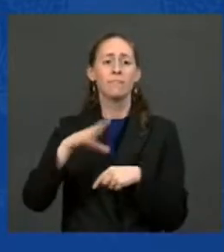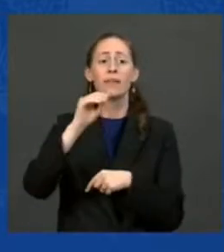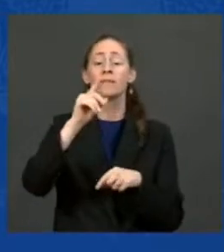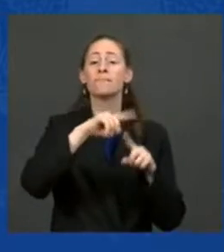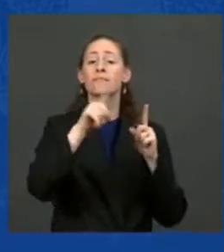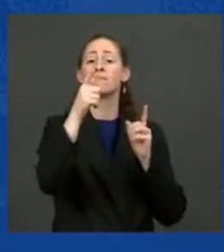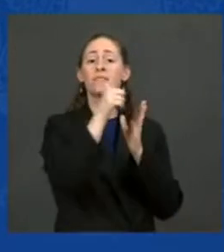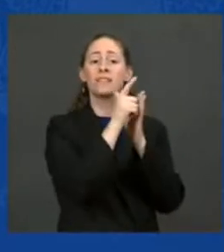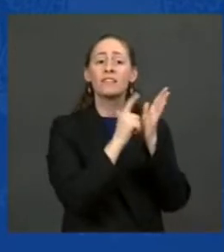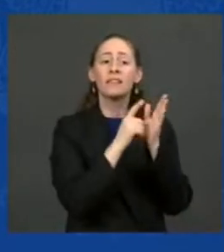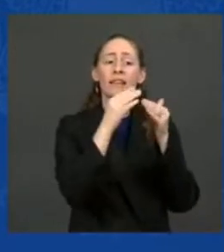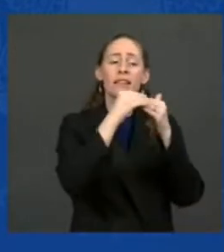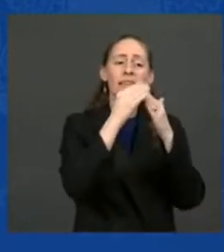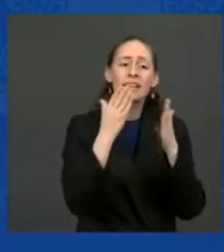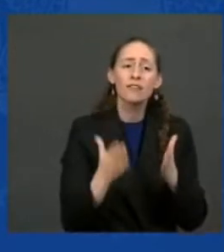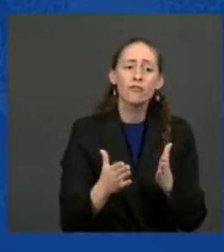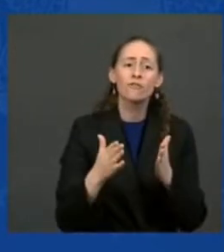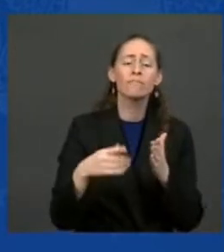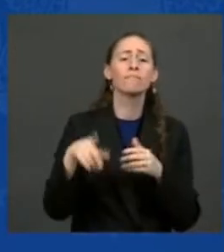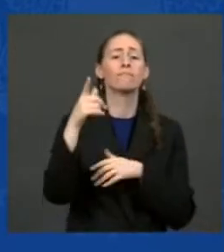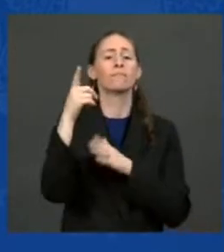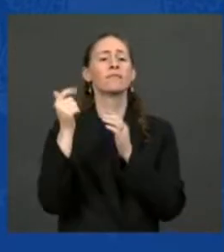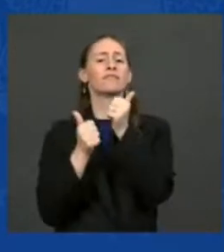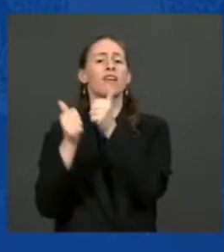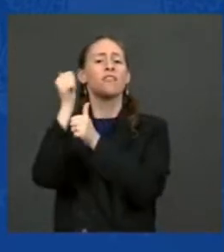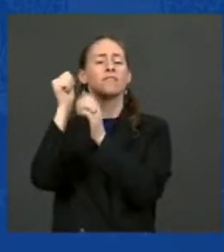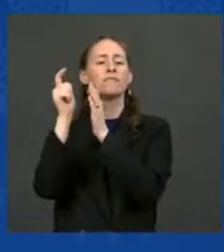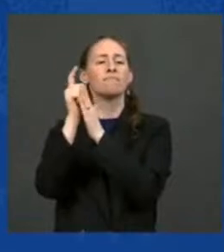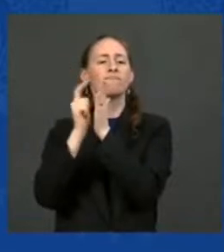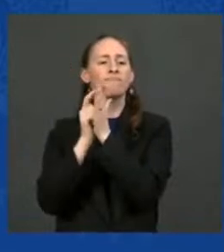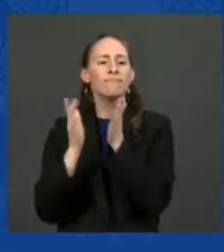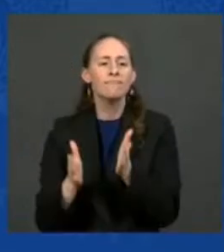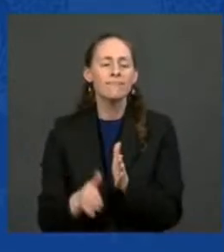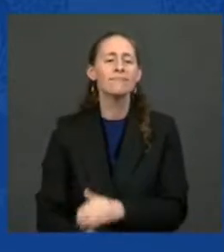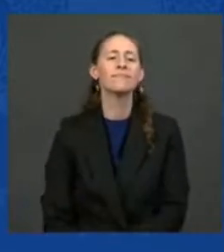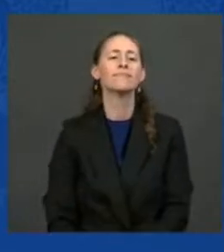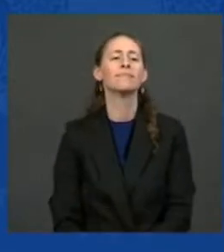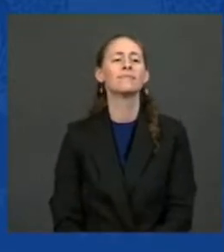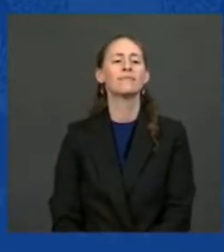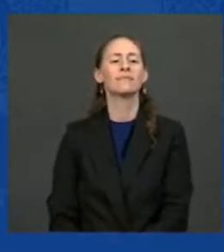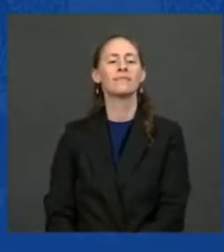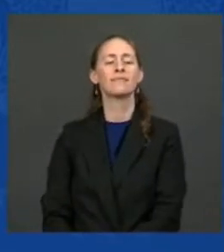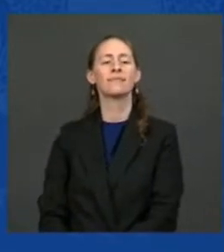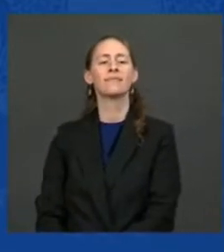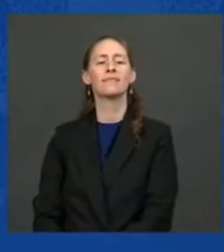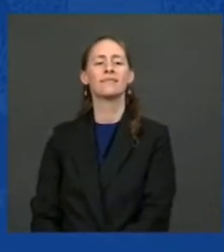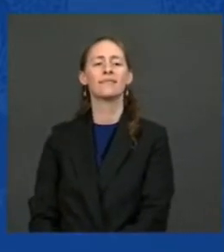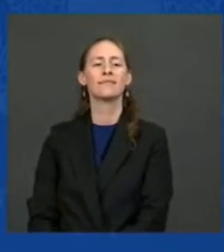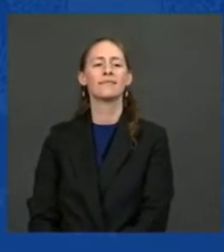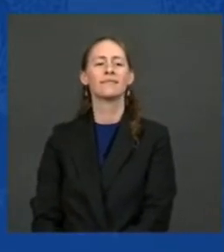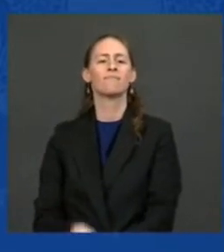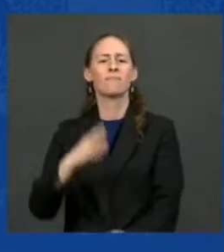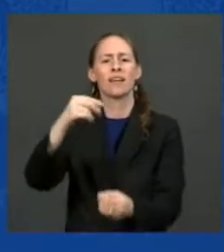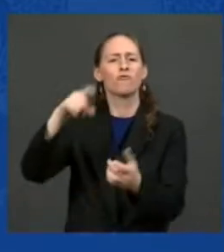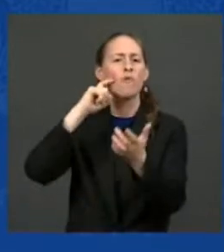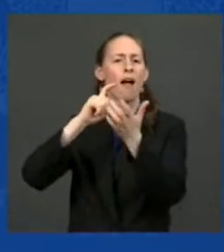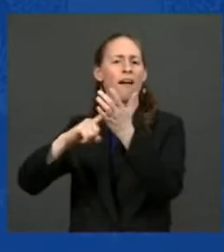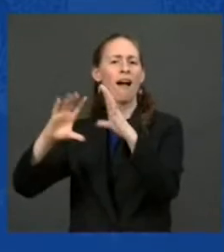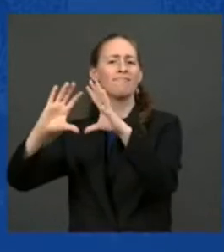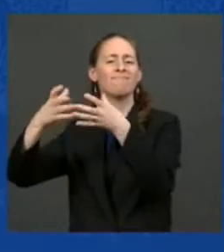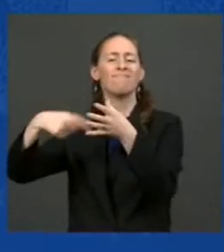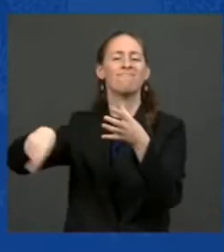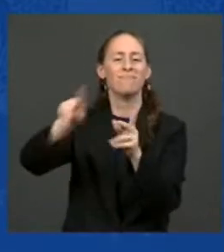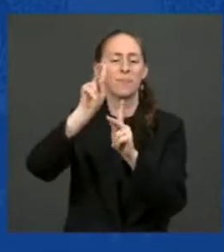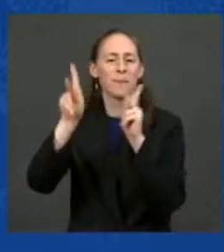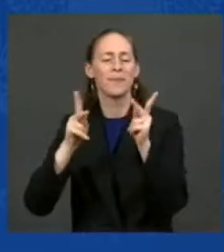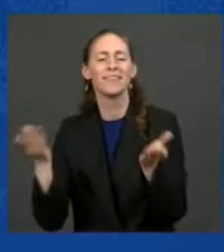Assembly and the members, rank and file members are here as part of that as well. And I know there are a lot of you here in this room. There have been some 200 or